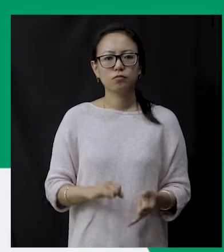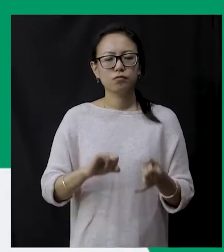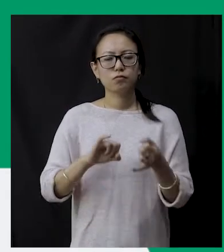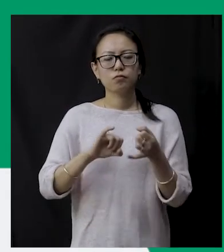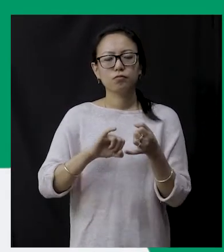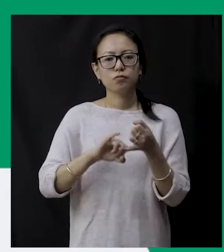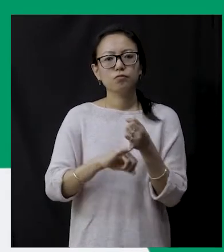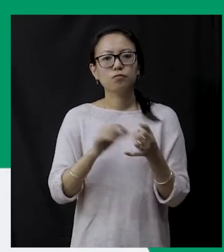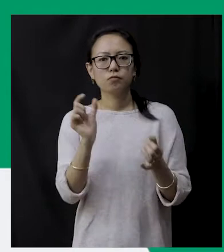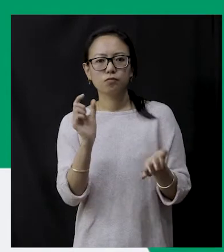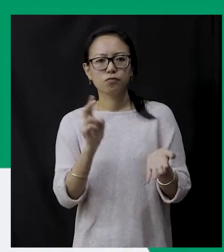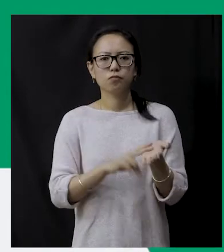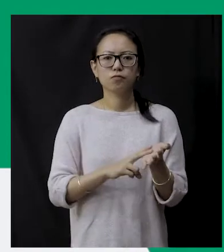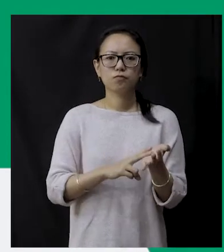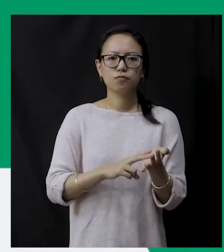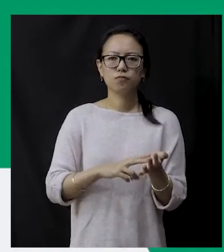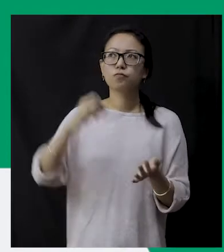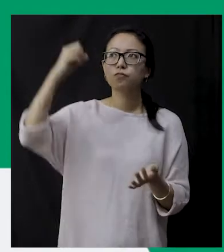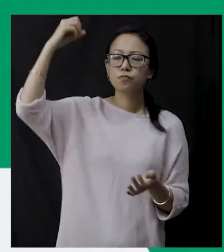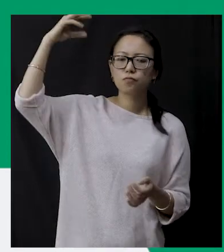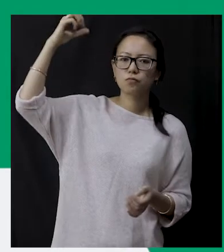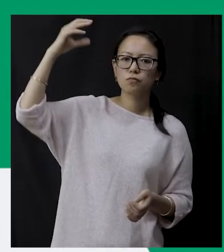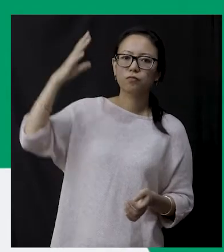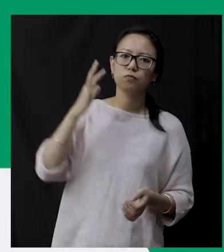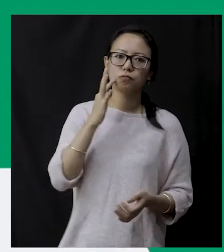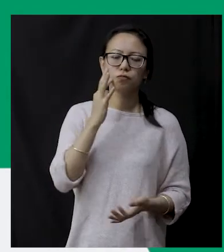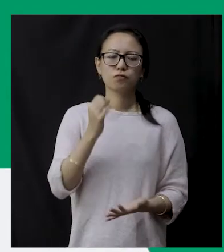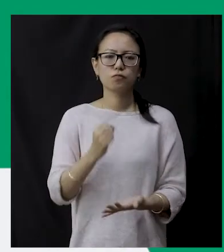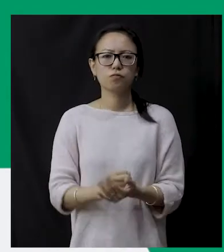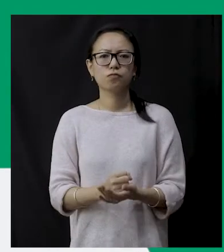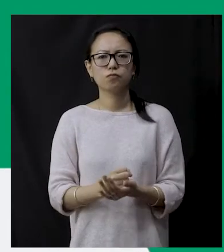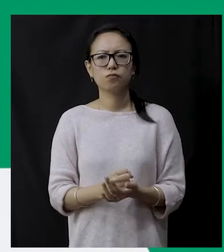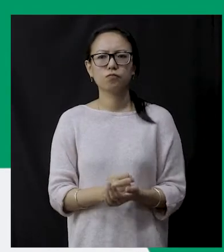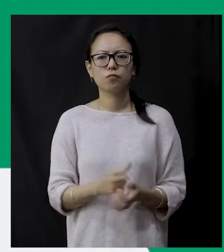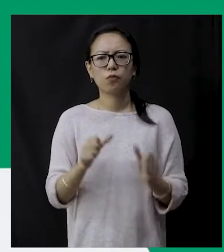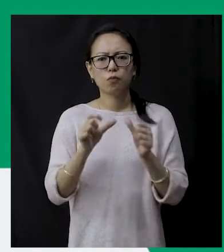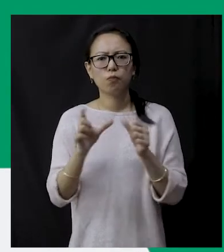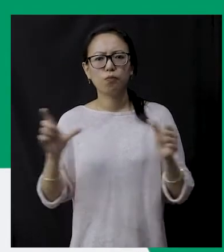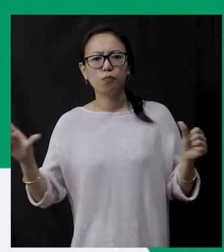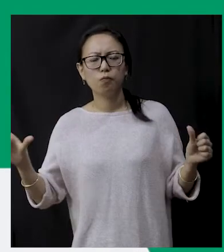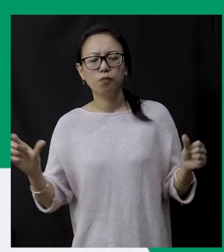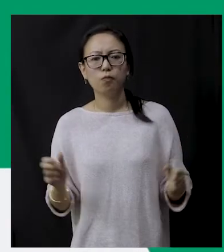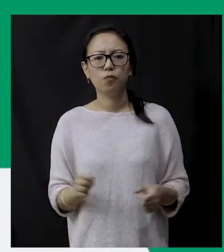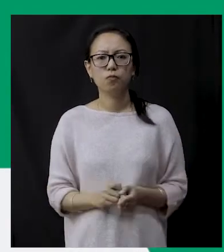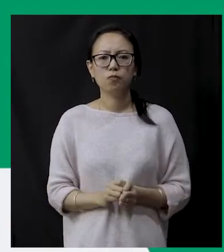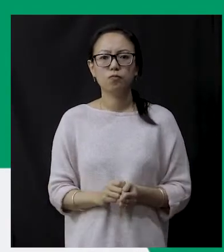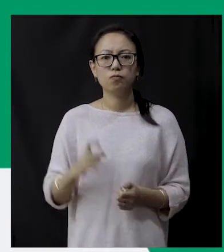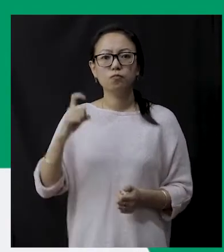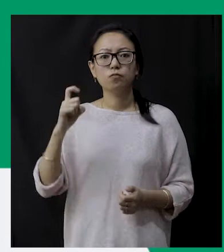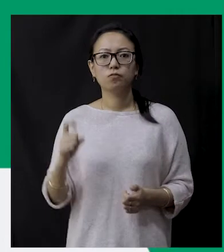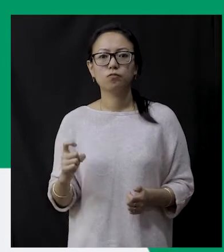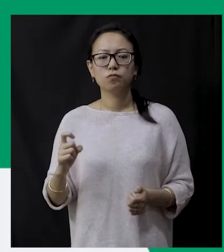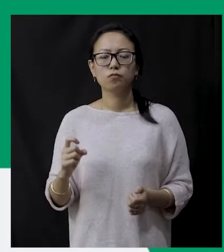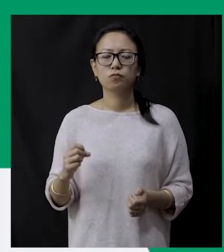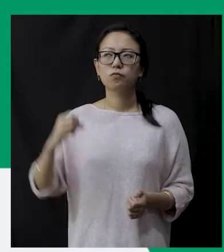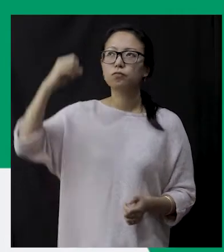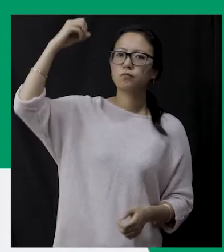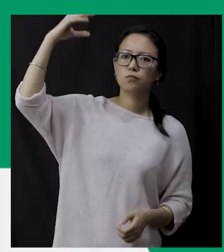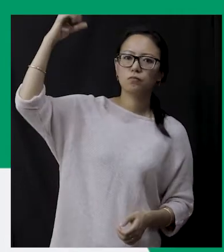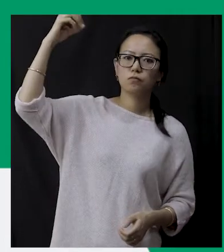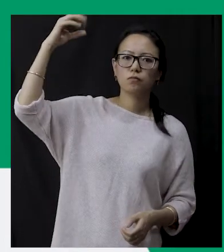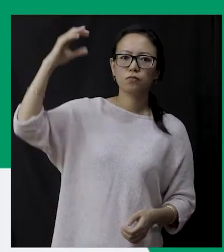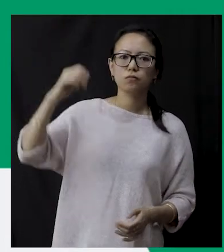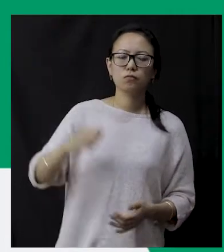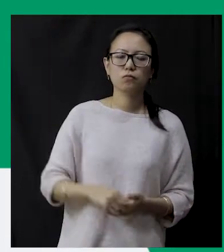important. It is very, very important for every one of us, because it is